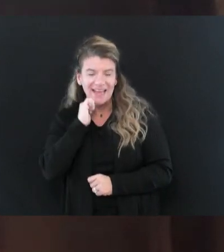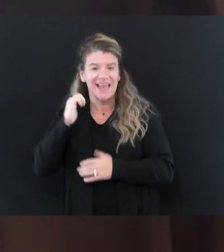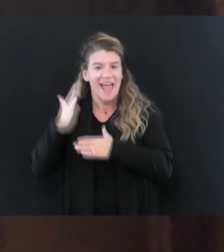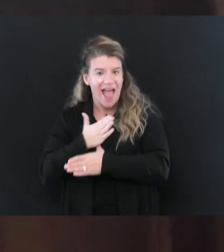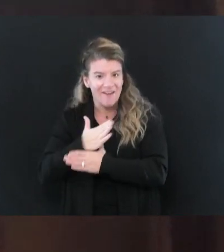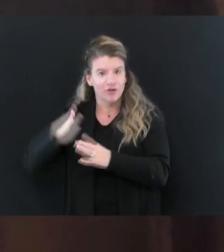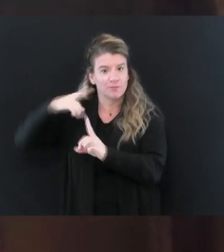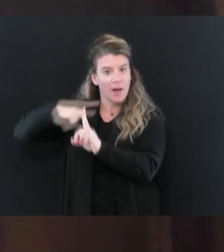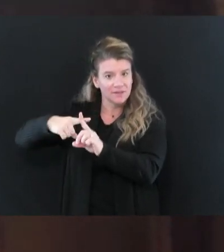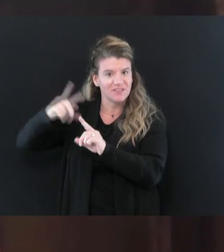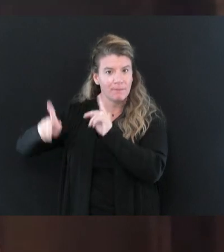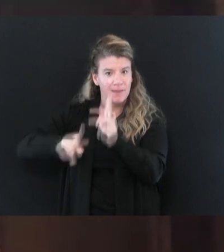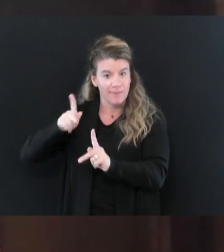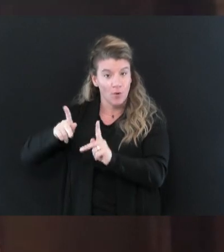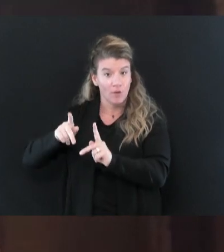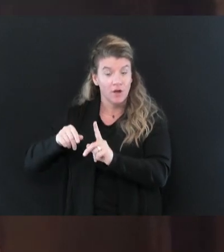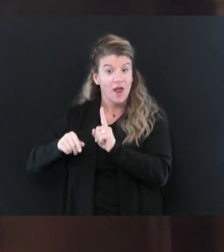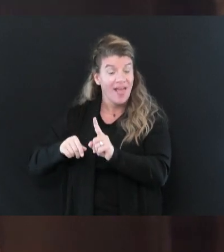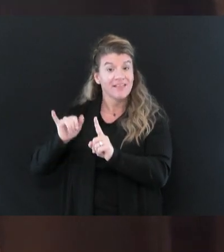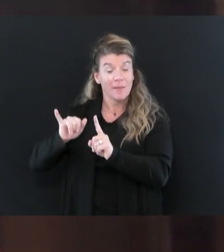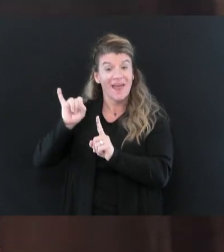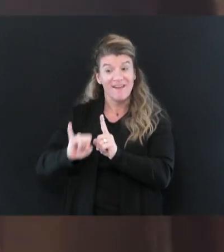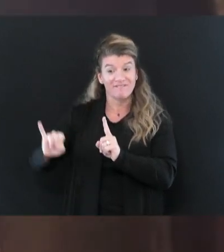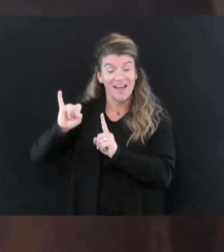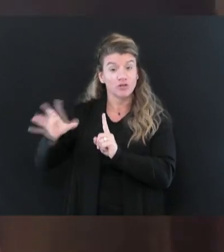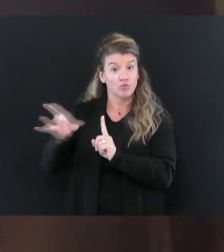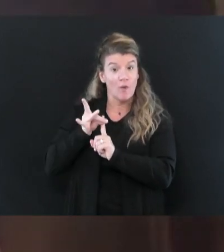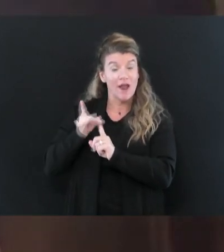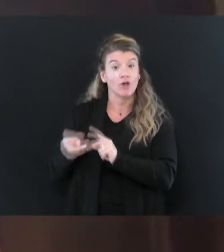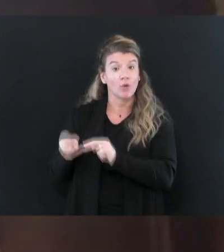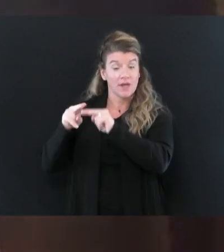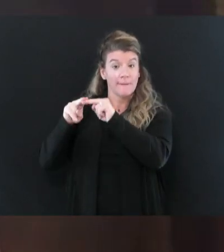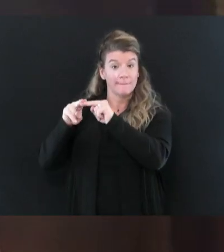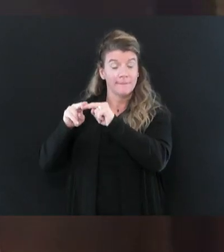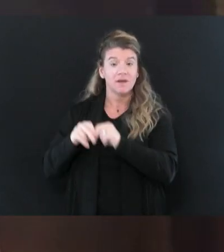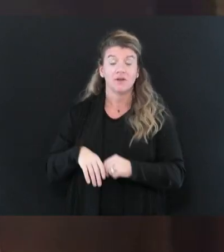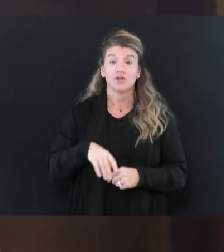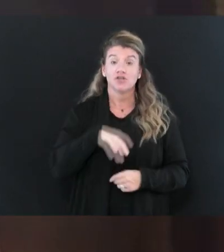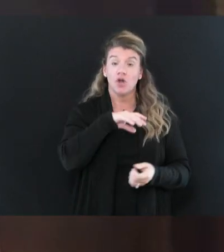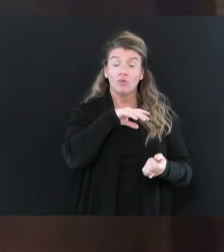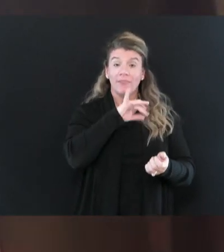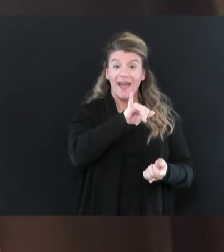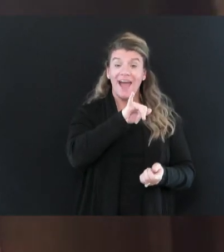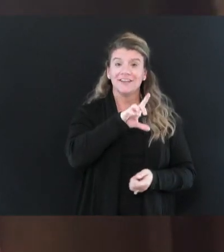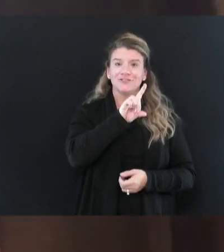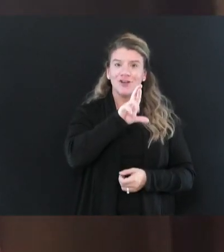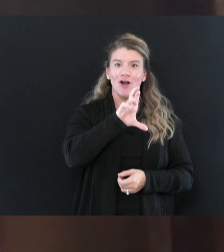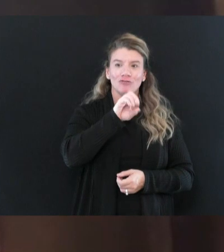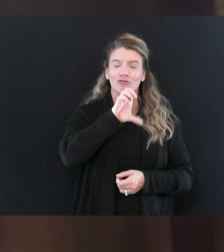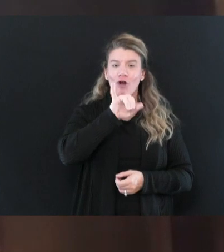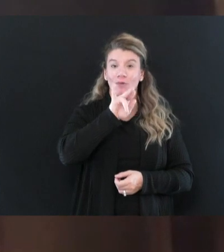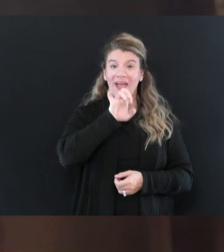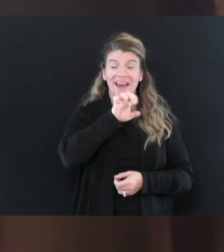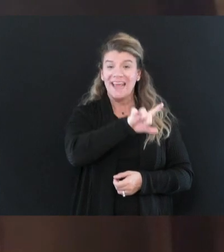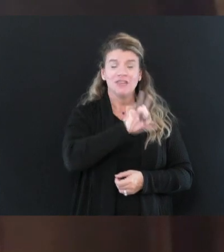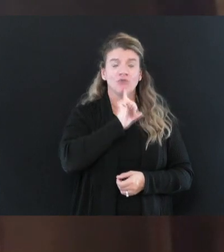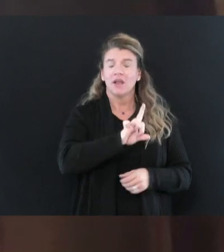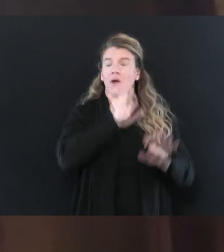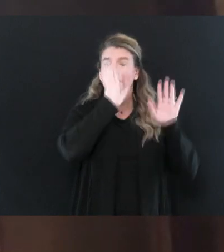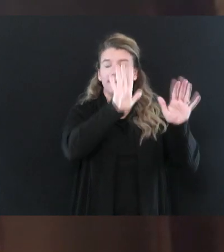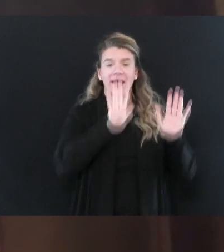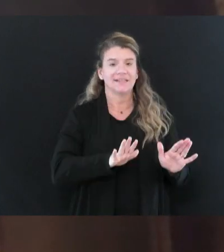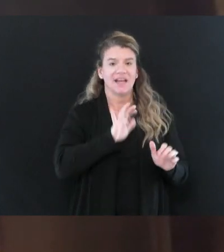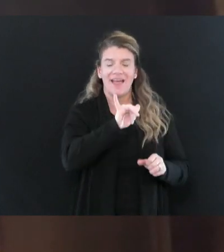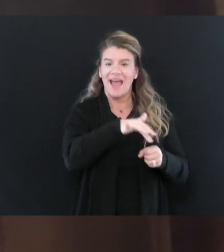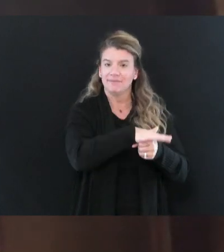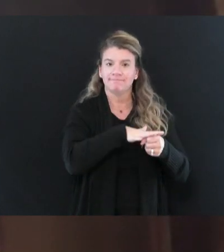people, we see that infection rate going up. So Dr. Kilkenny is super good, and as our county